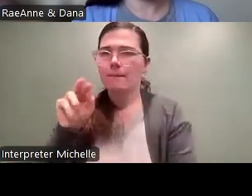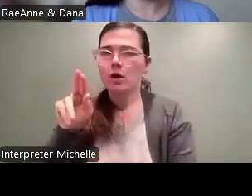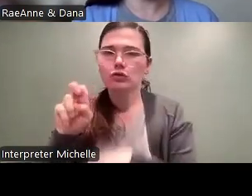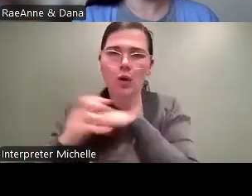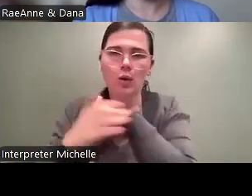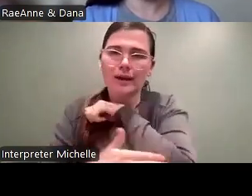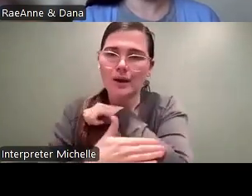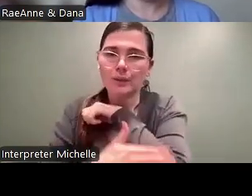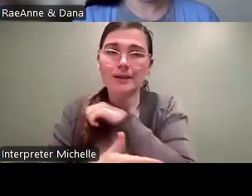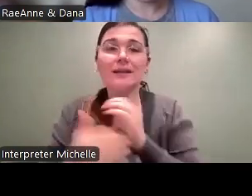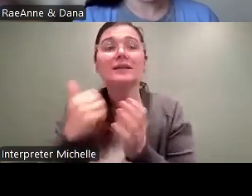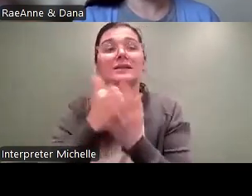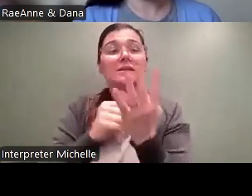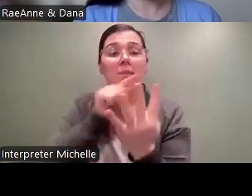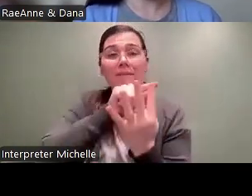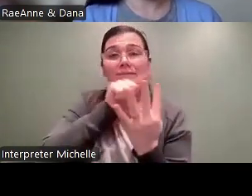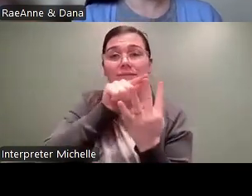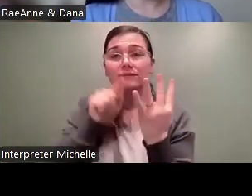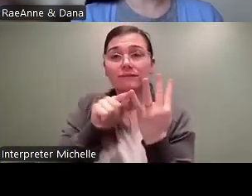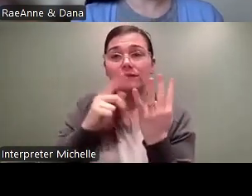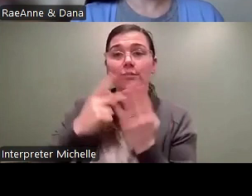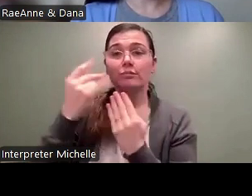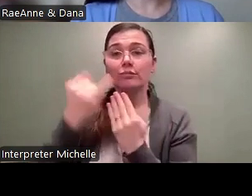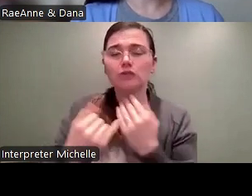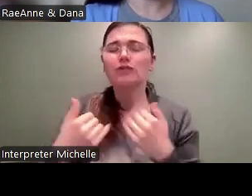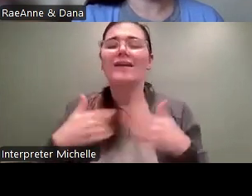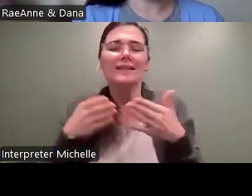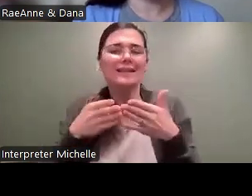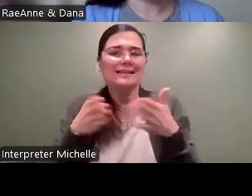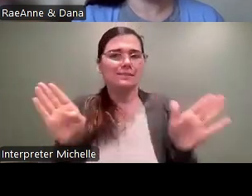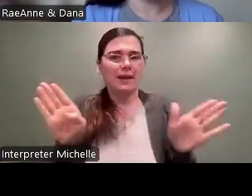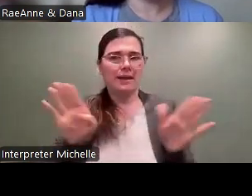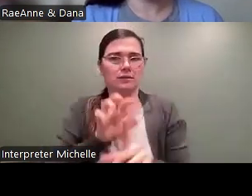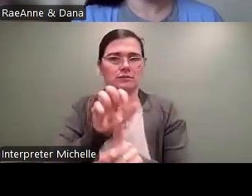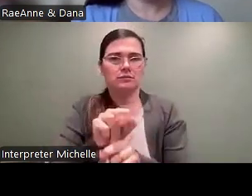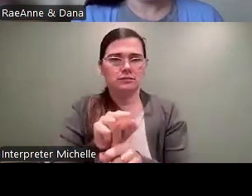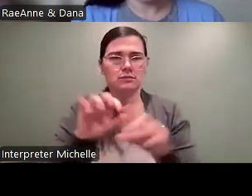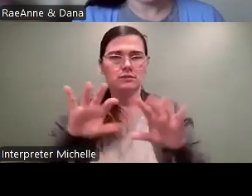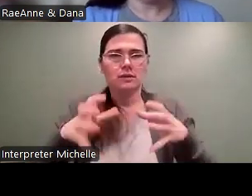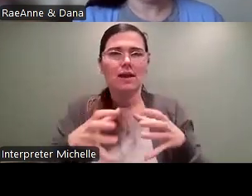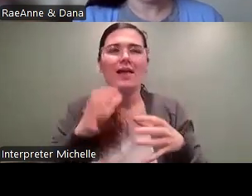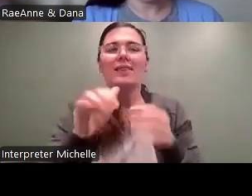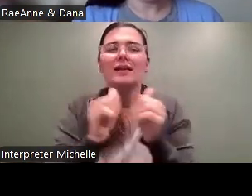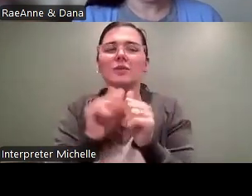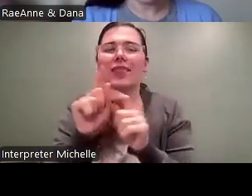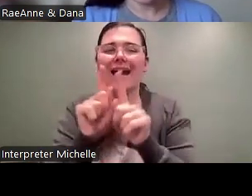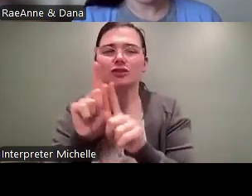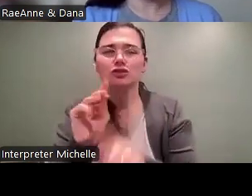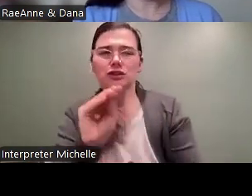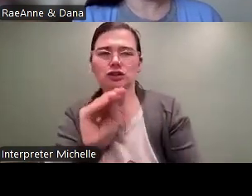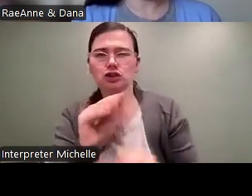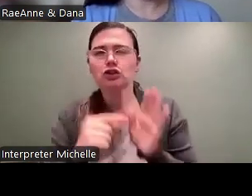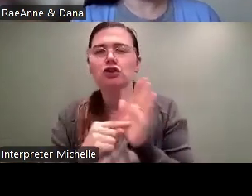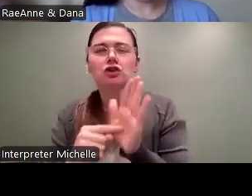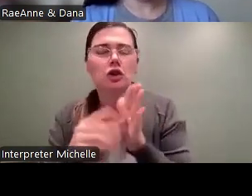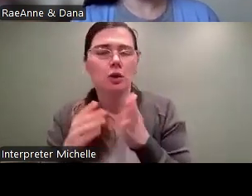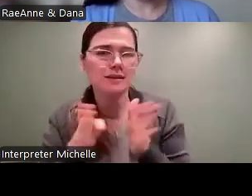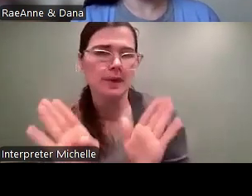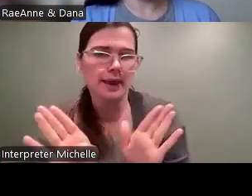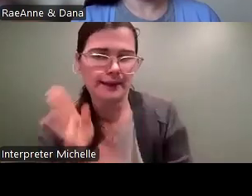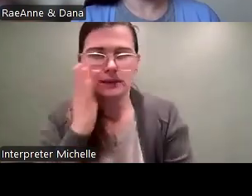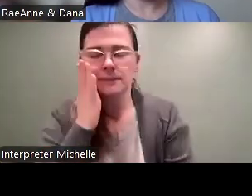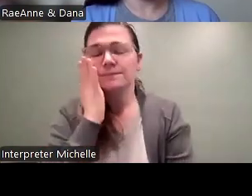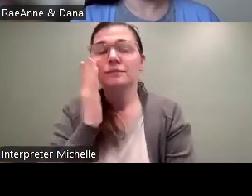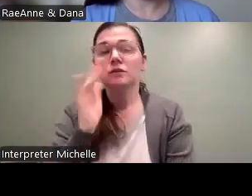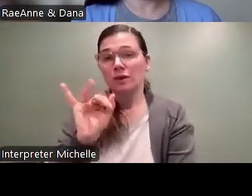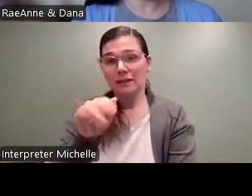projects have an expanded catchment area that is indicated with an asterisk. If you or anyone would like to learn more